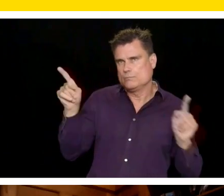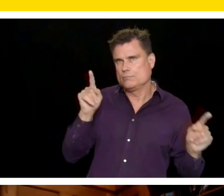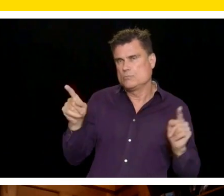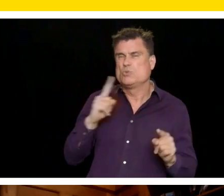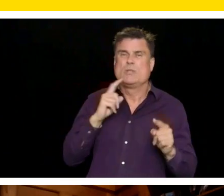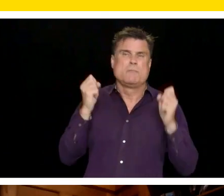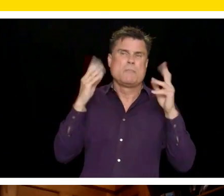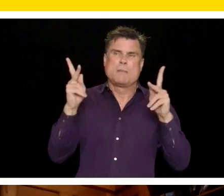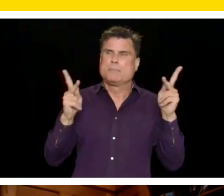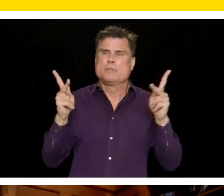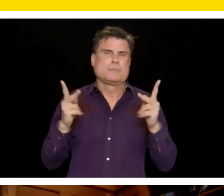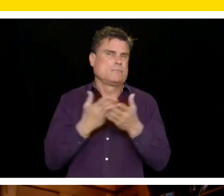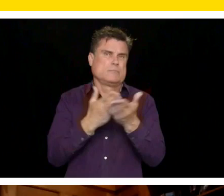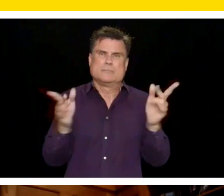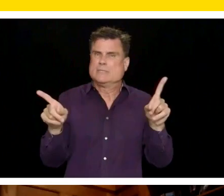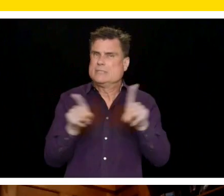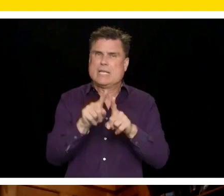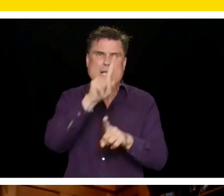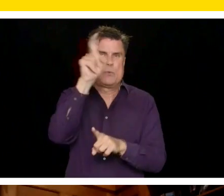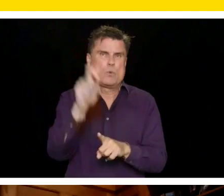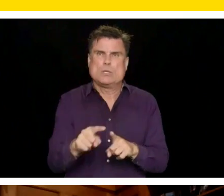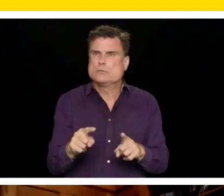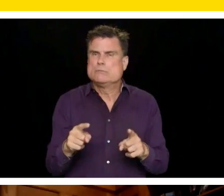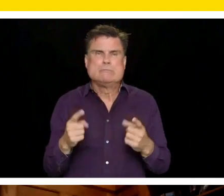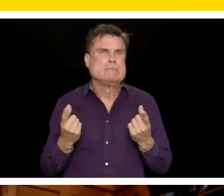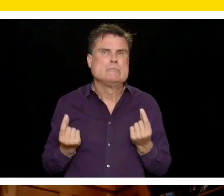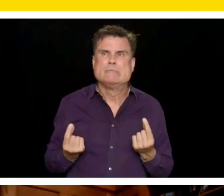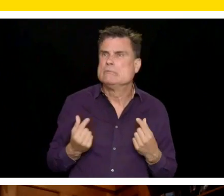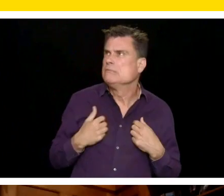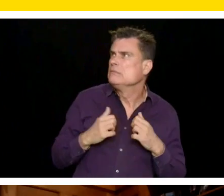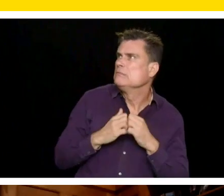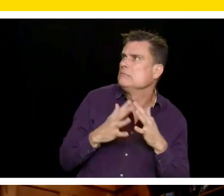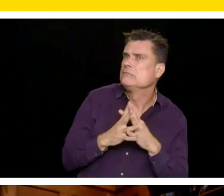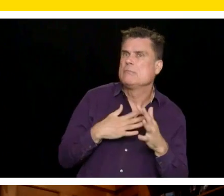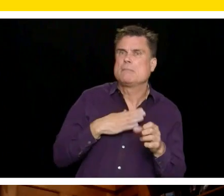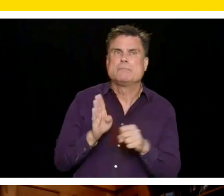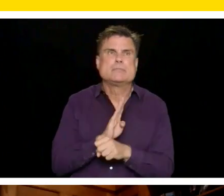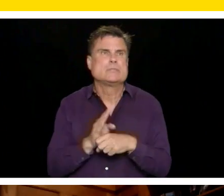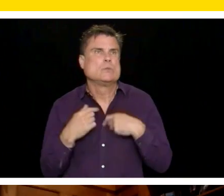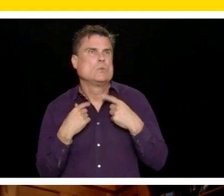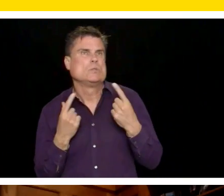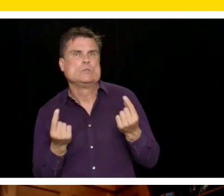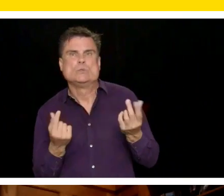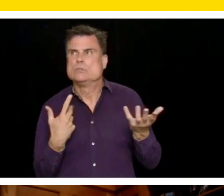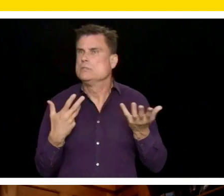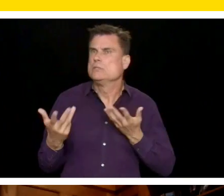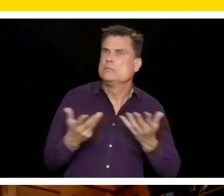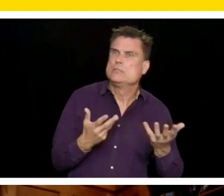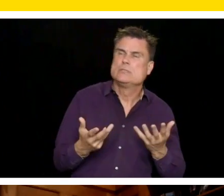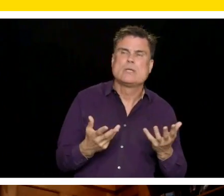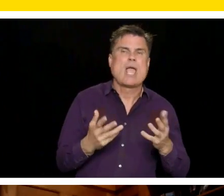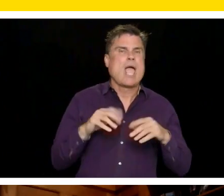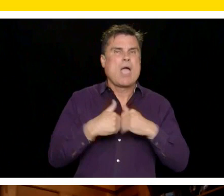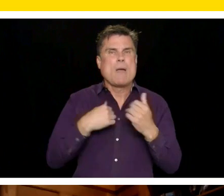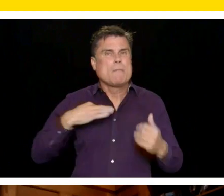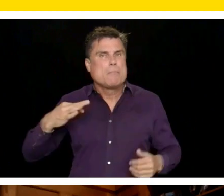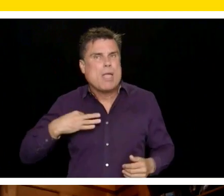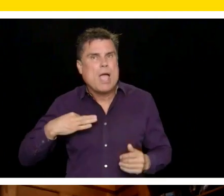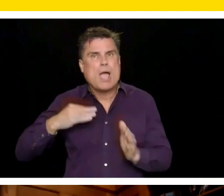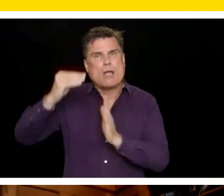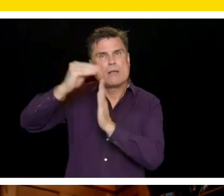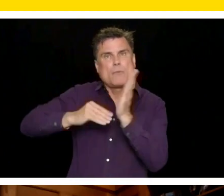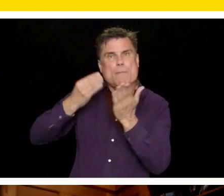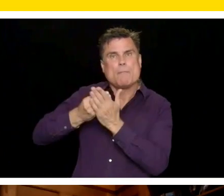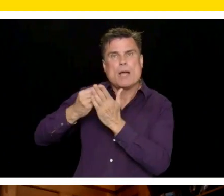let COVID get them down during this process and continue to want to write a business plan or name their business